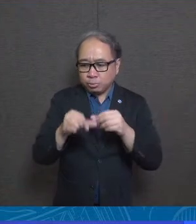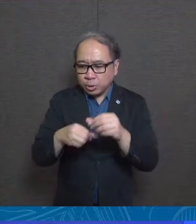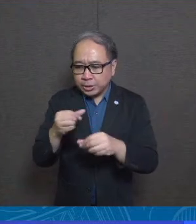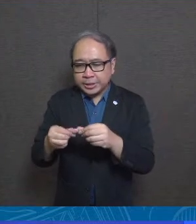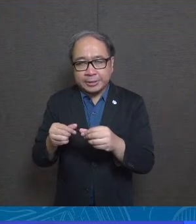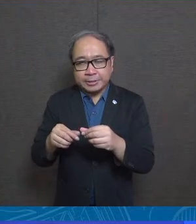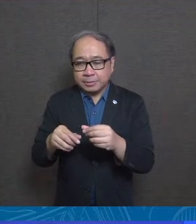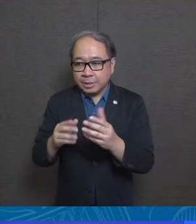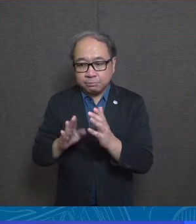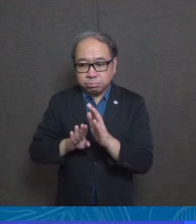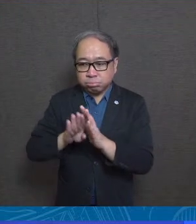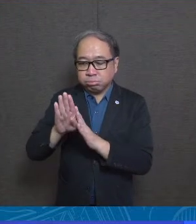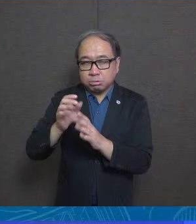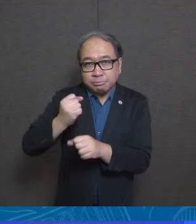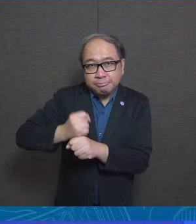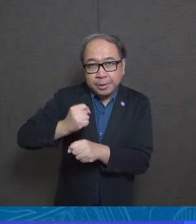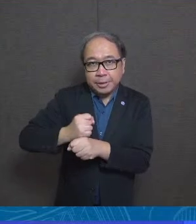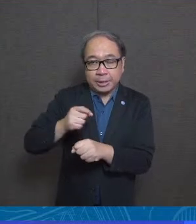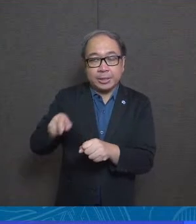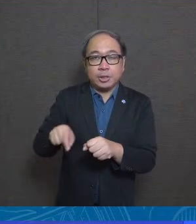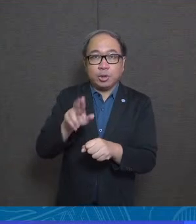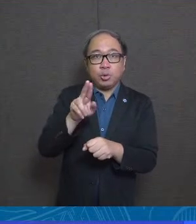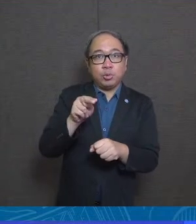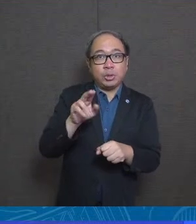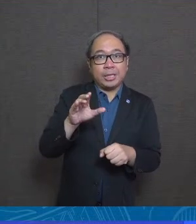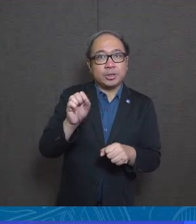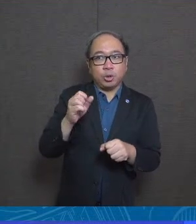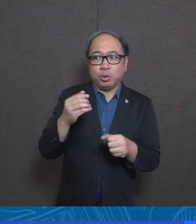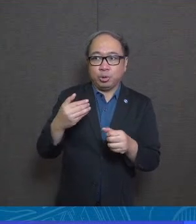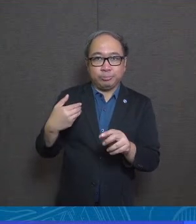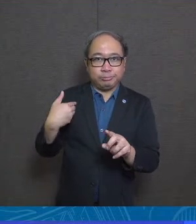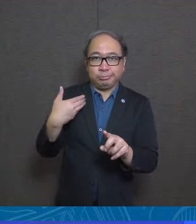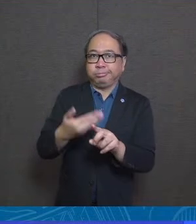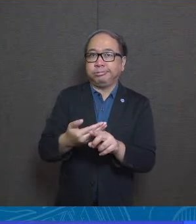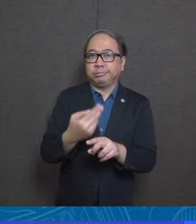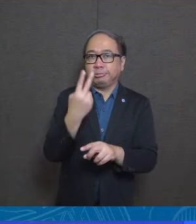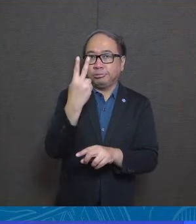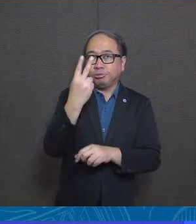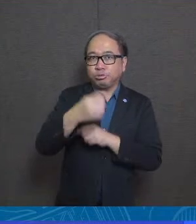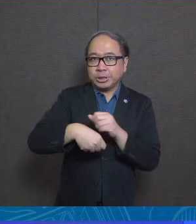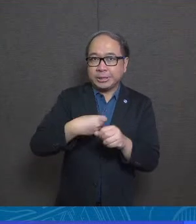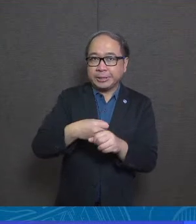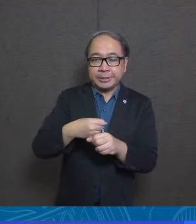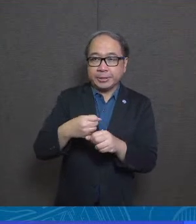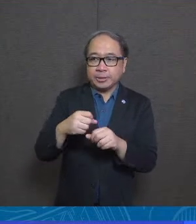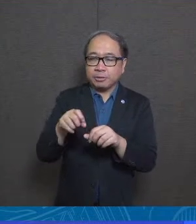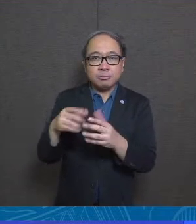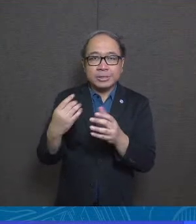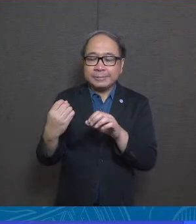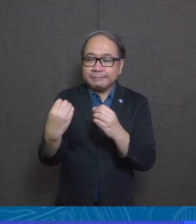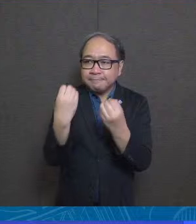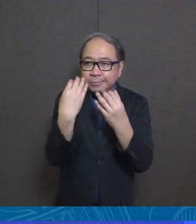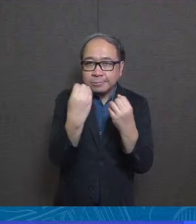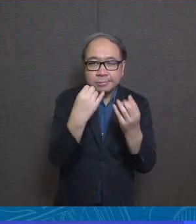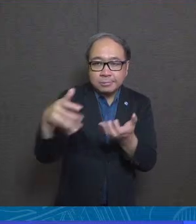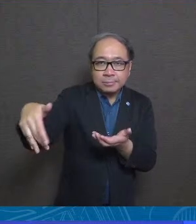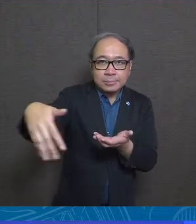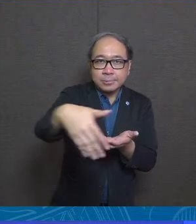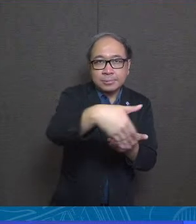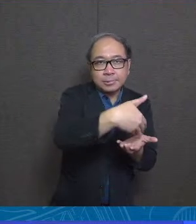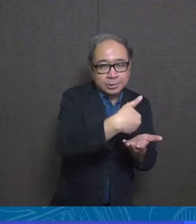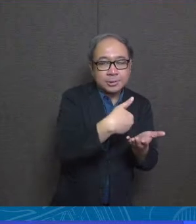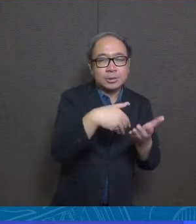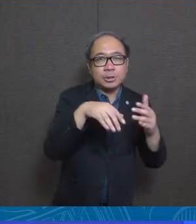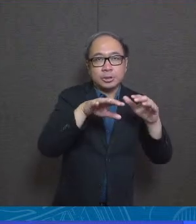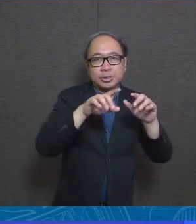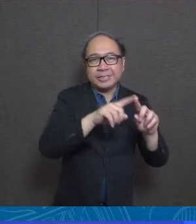tries over a long process of usually 2 years to collect inputs from different stakeholders from all over the